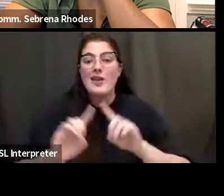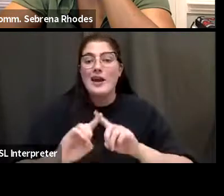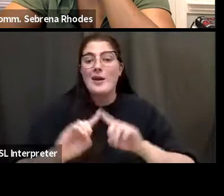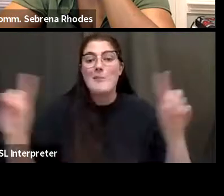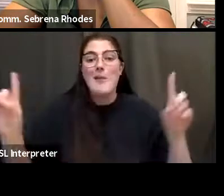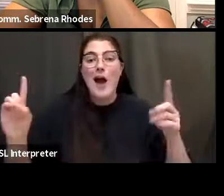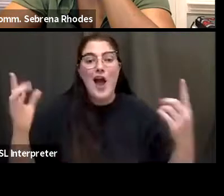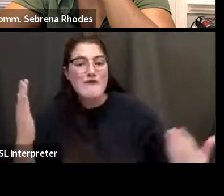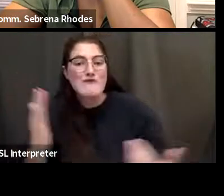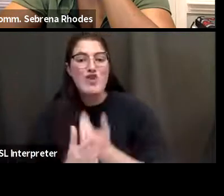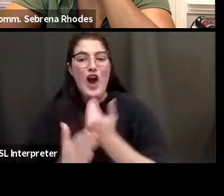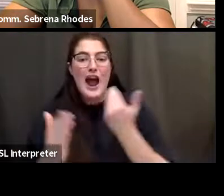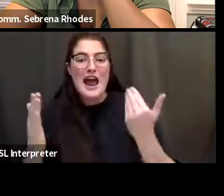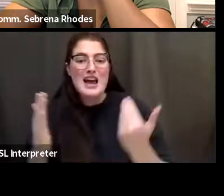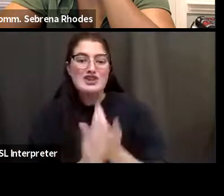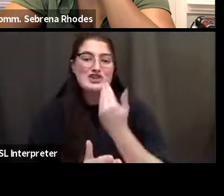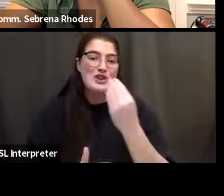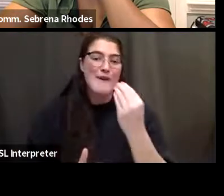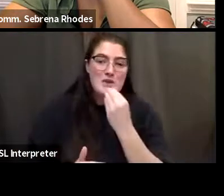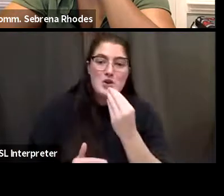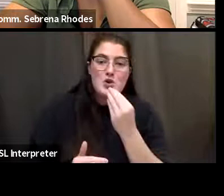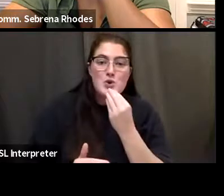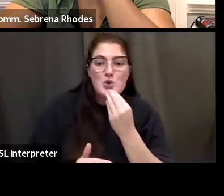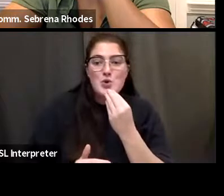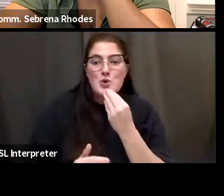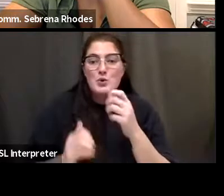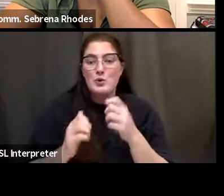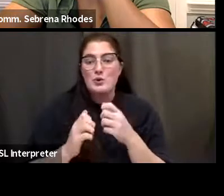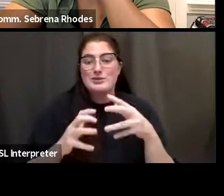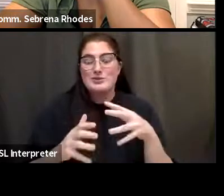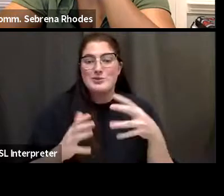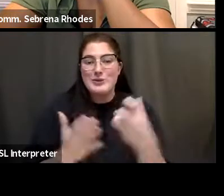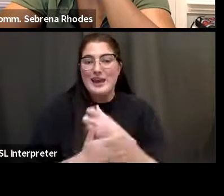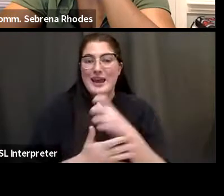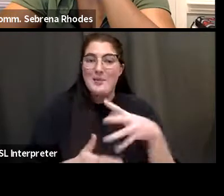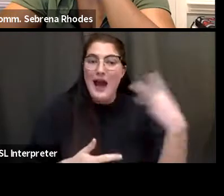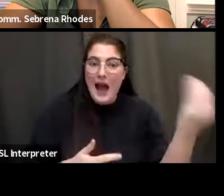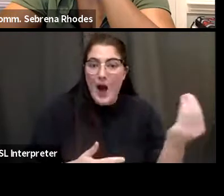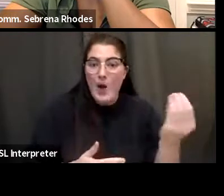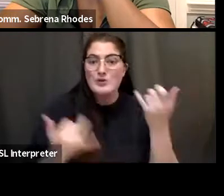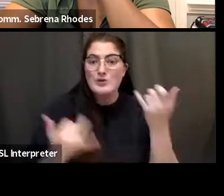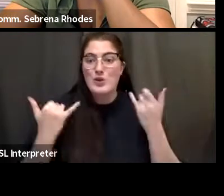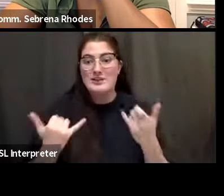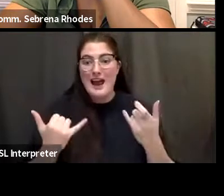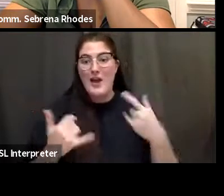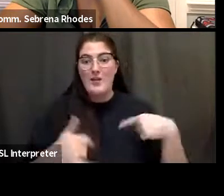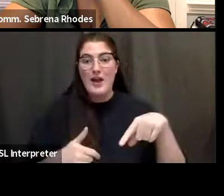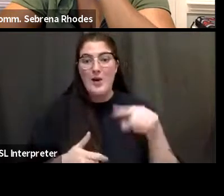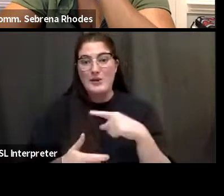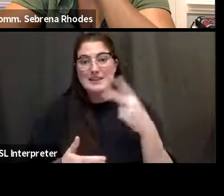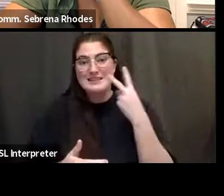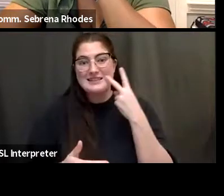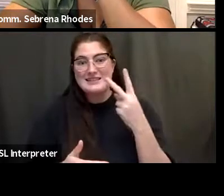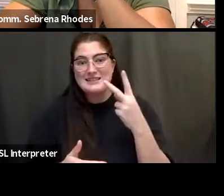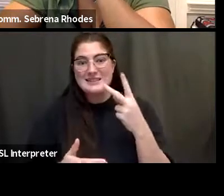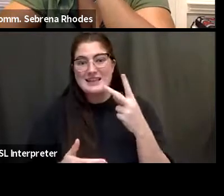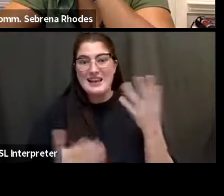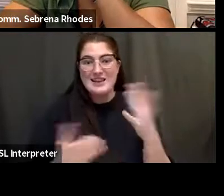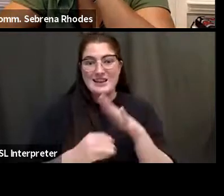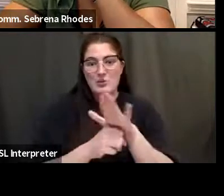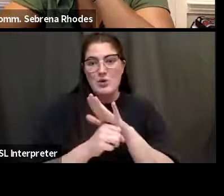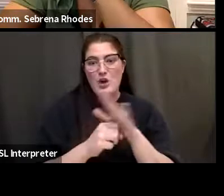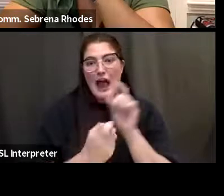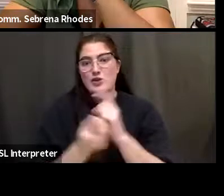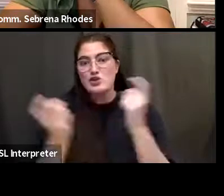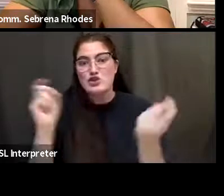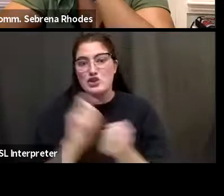fresh foods to get them out. So now that we got where we see that Carver has changed into so